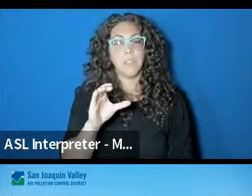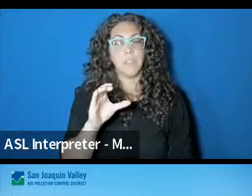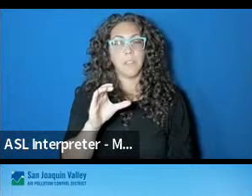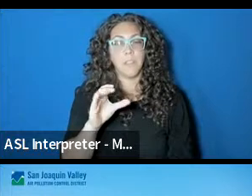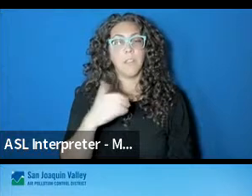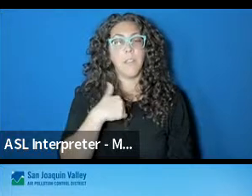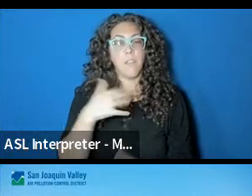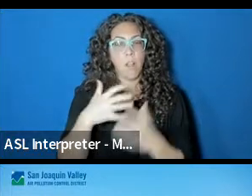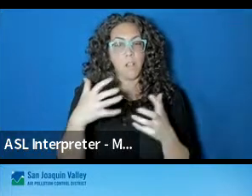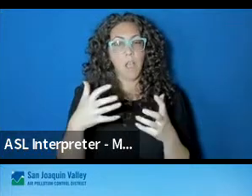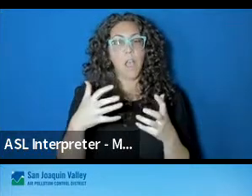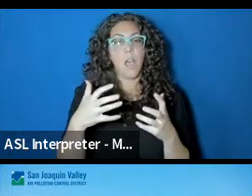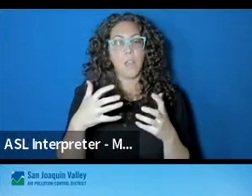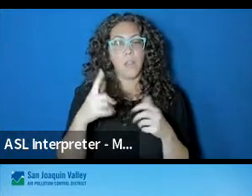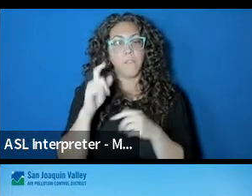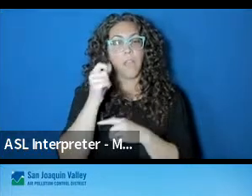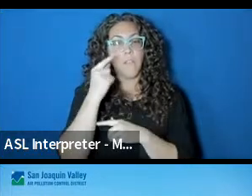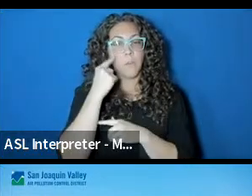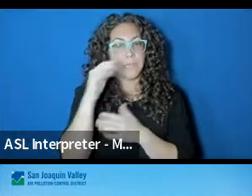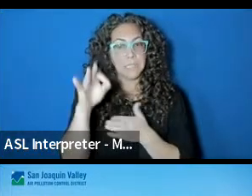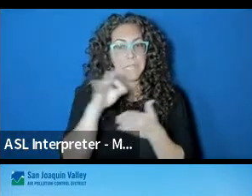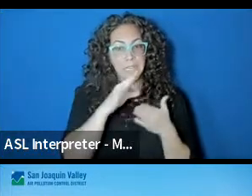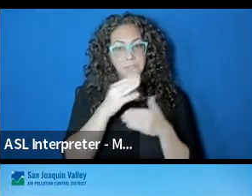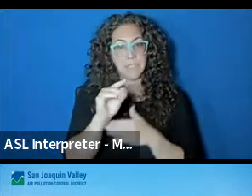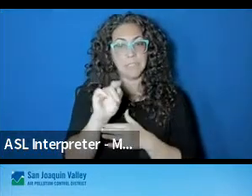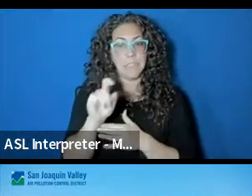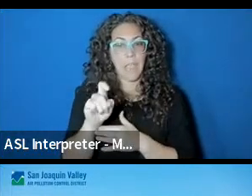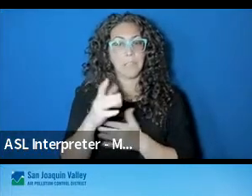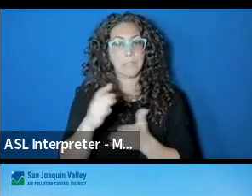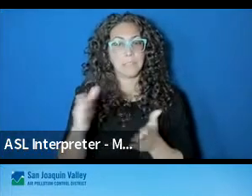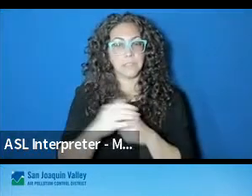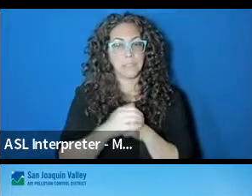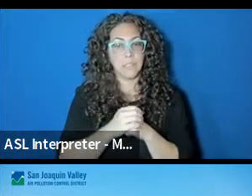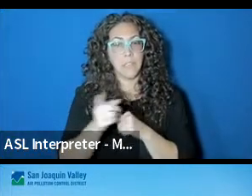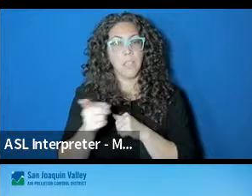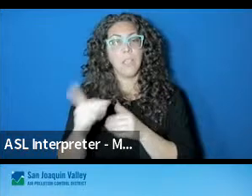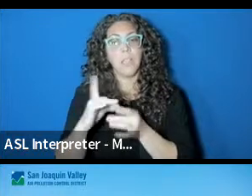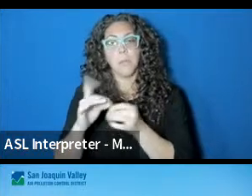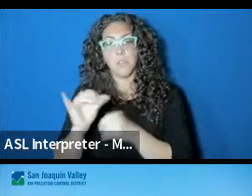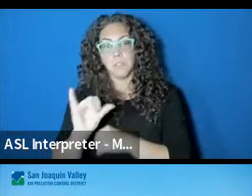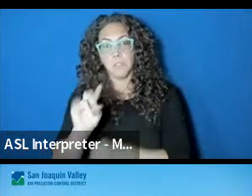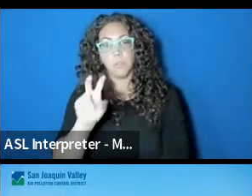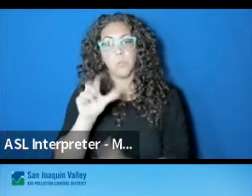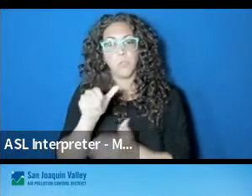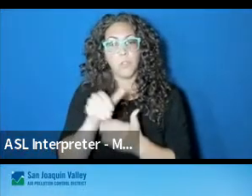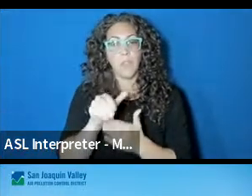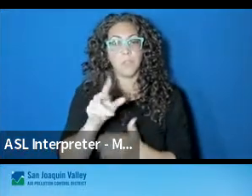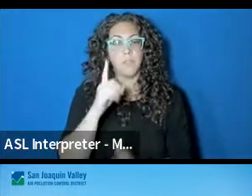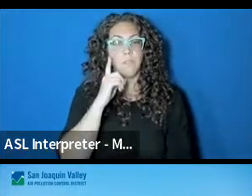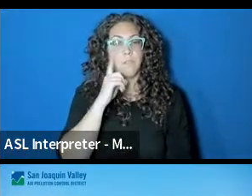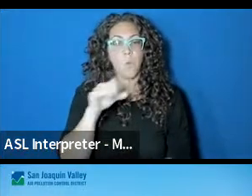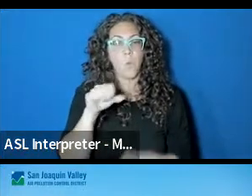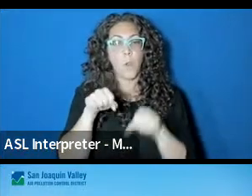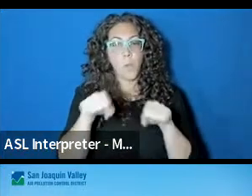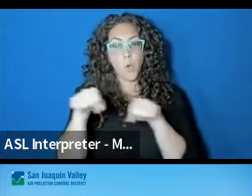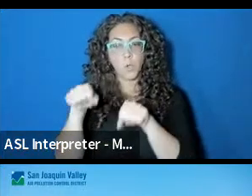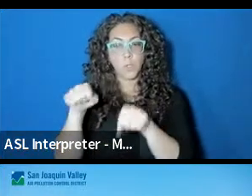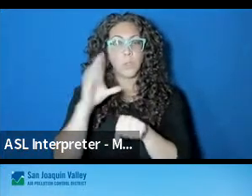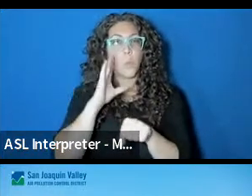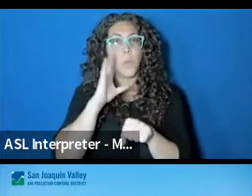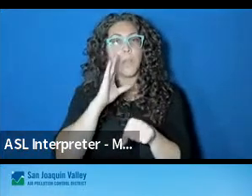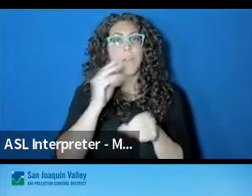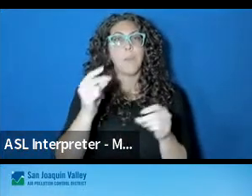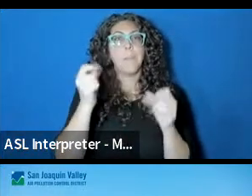issues. And then he also mentioned, similarly to Debbie, 200,000 for mowers will provide an immediate impact to